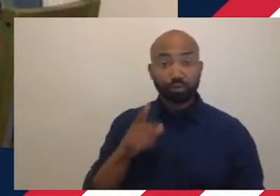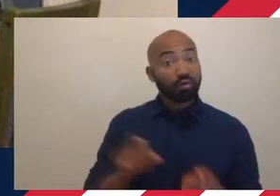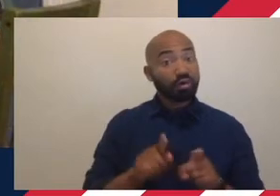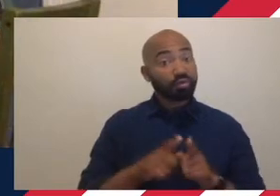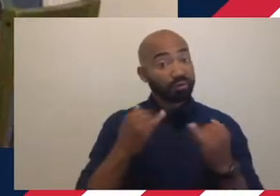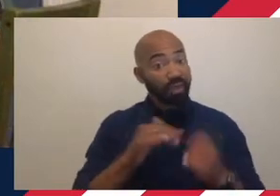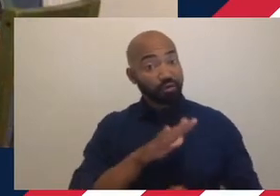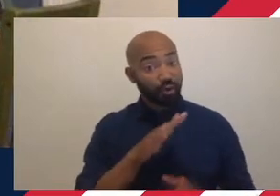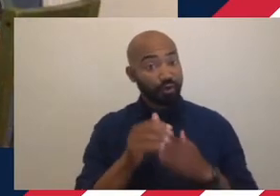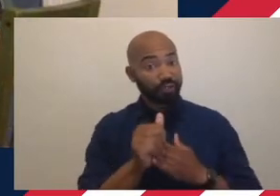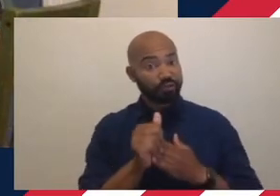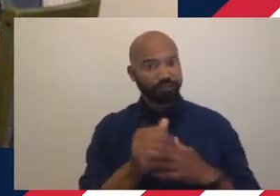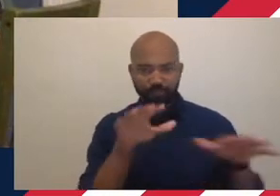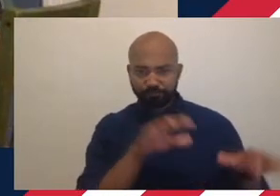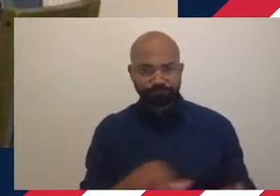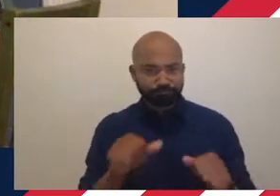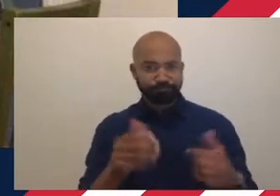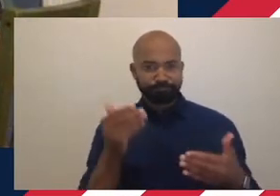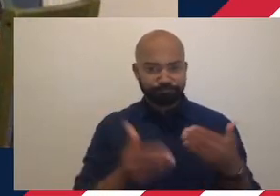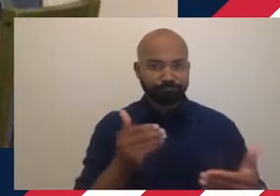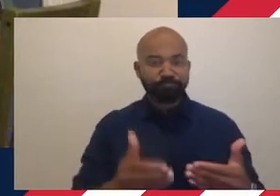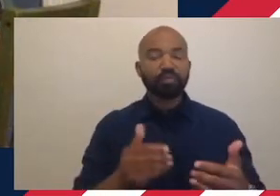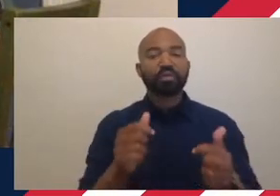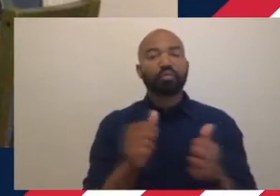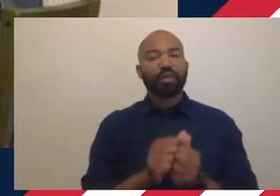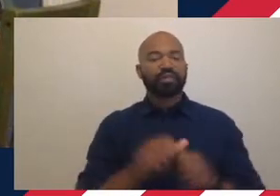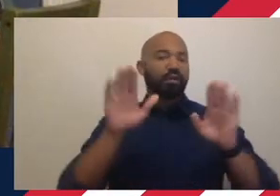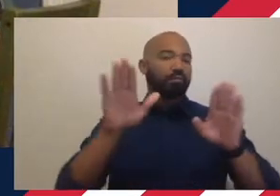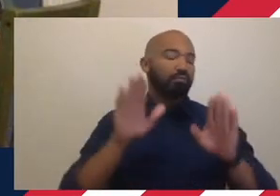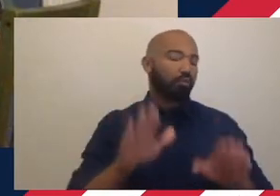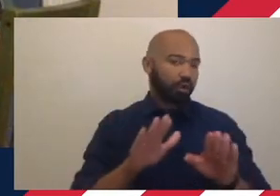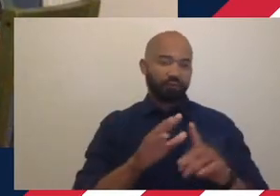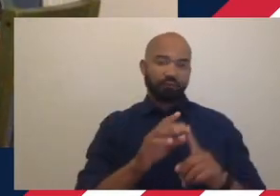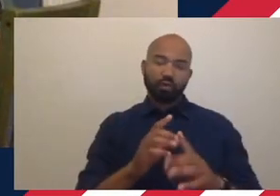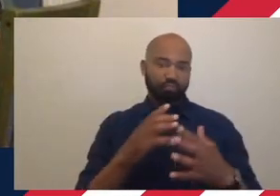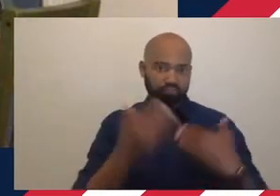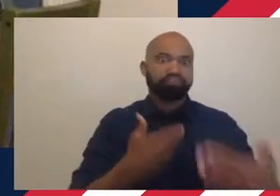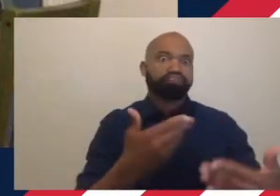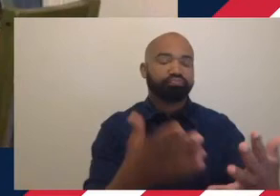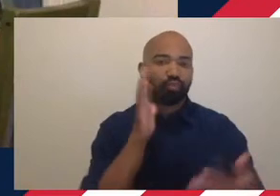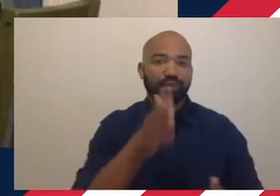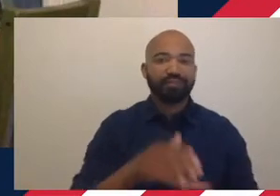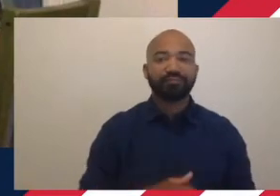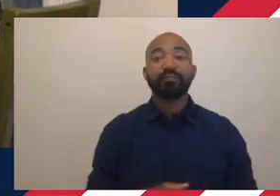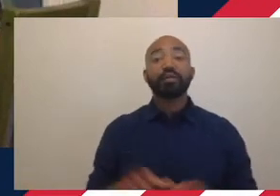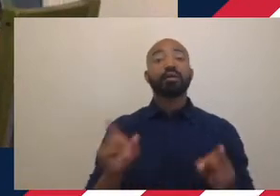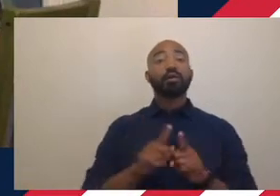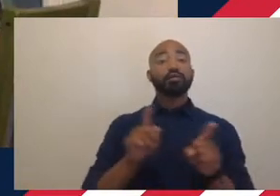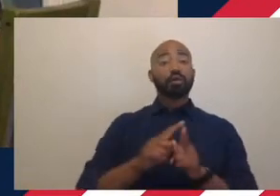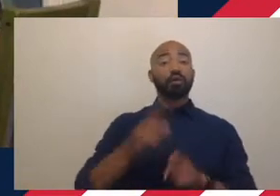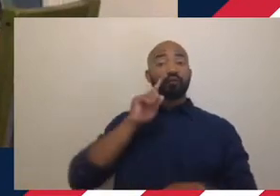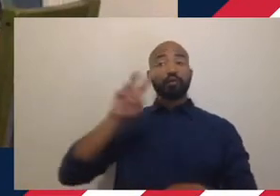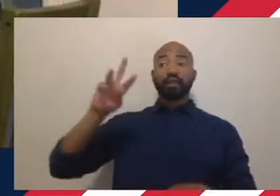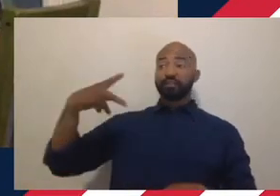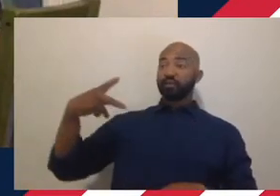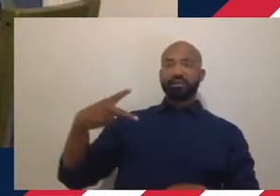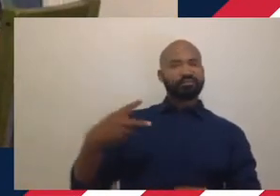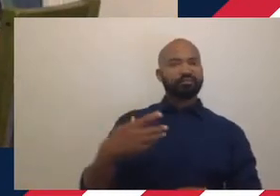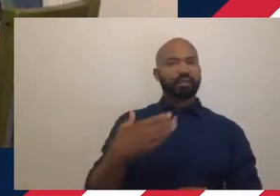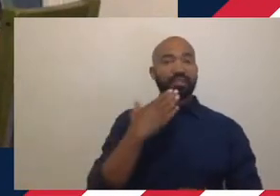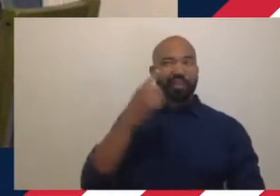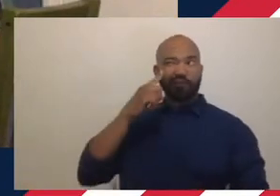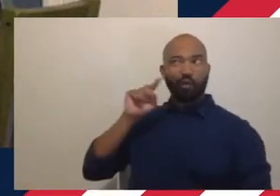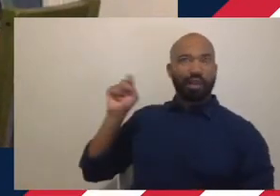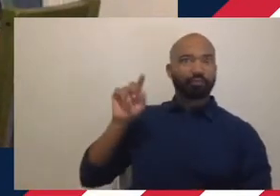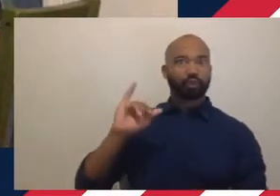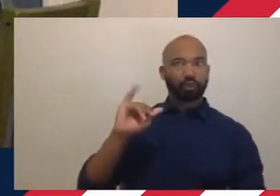will move forward in a remarkable way. And I want to thank everybody on behalf of the Vice President as well. He's so appreciative of